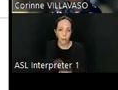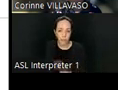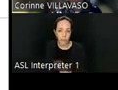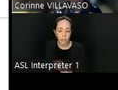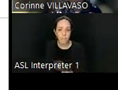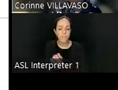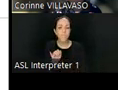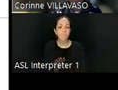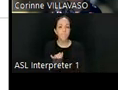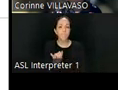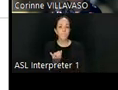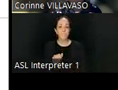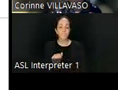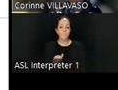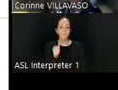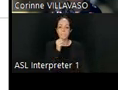we don't,